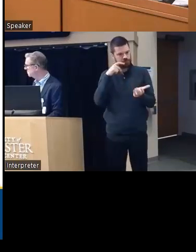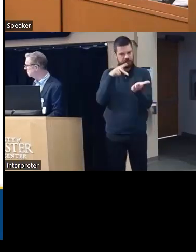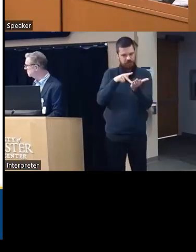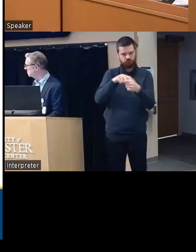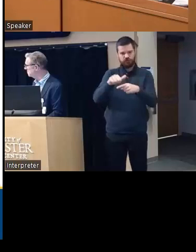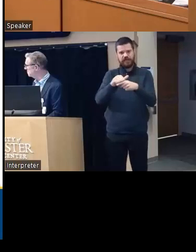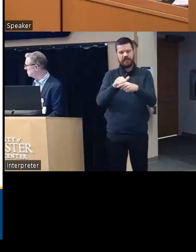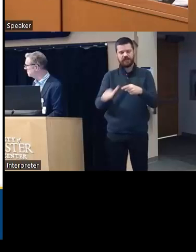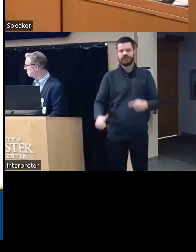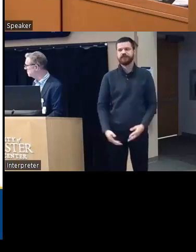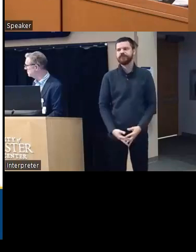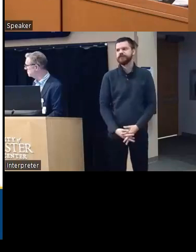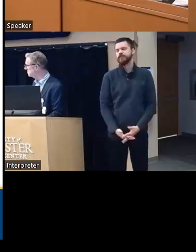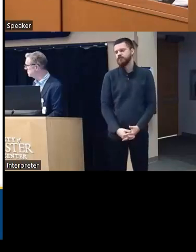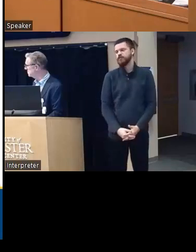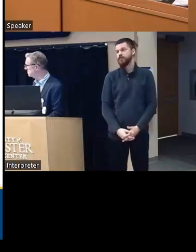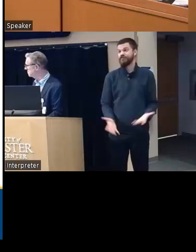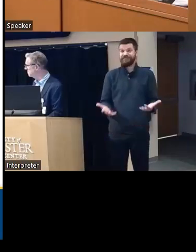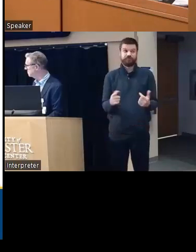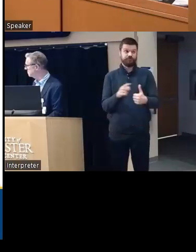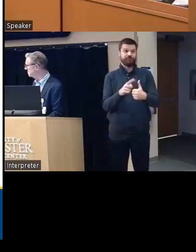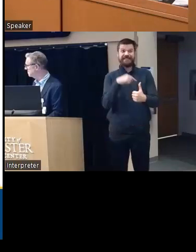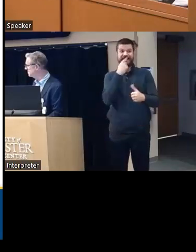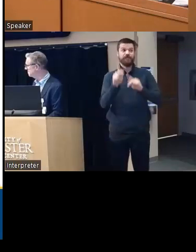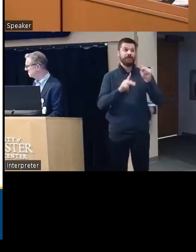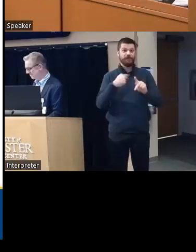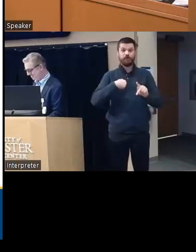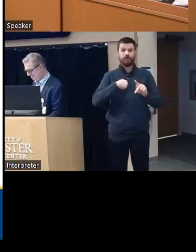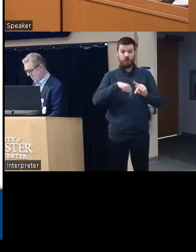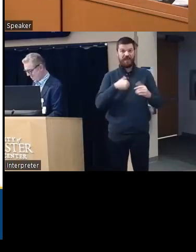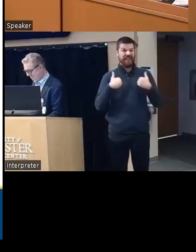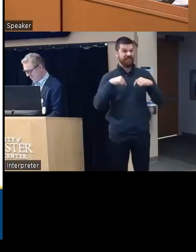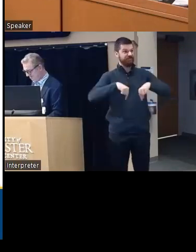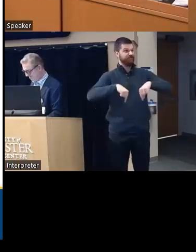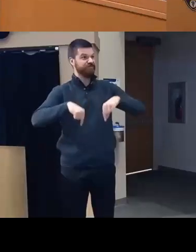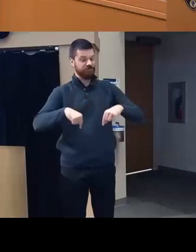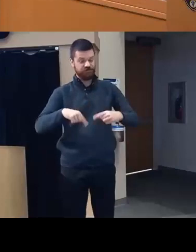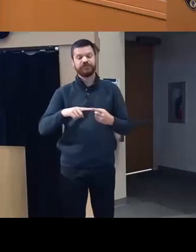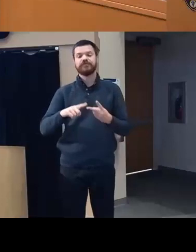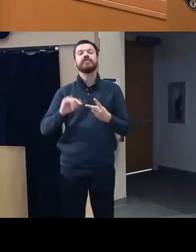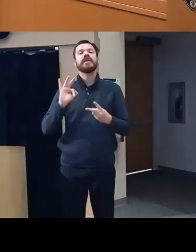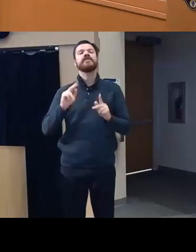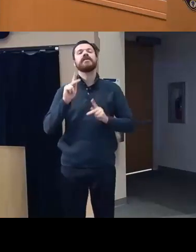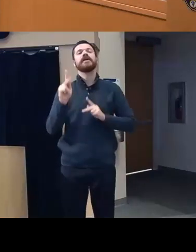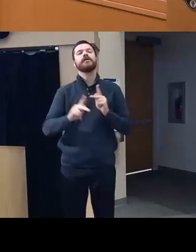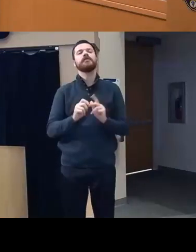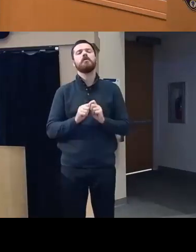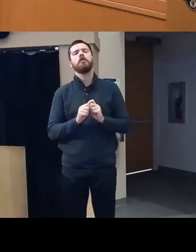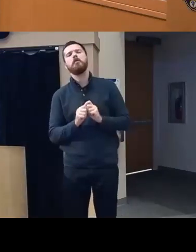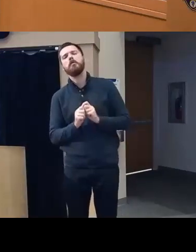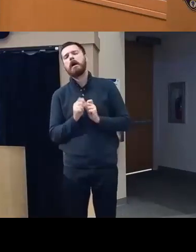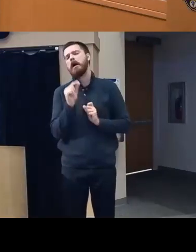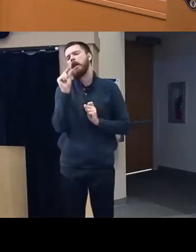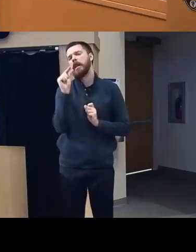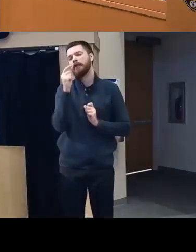training. So tell people we exist. If there are folks who express even a slight interest